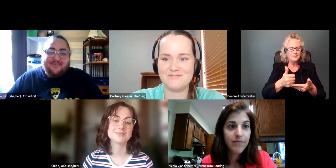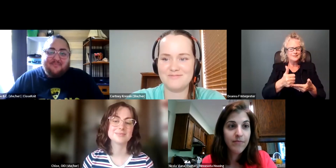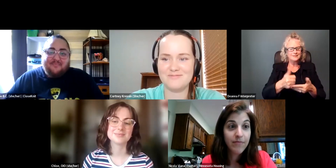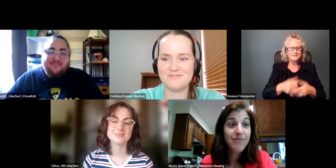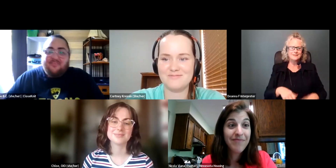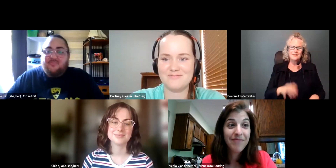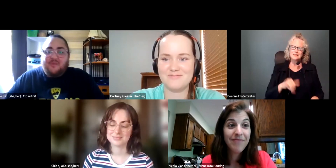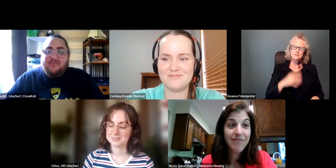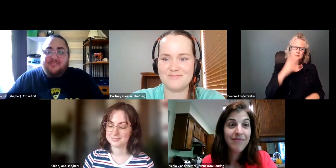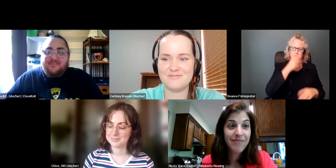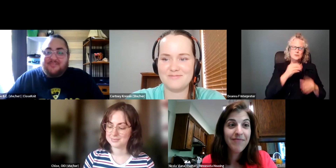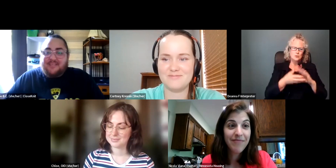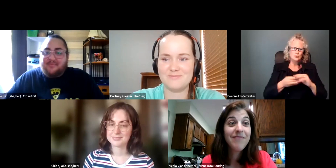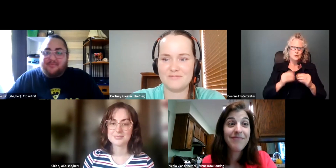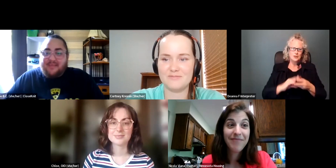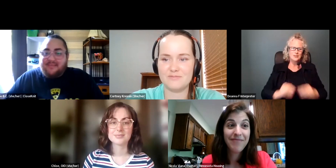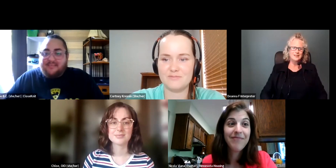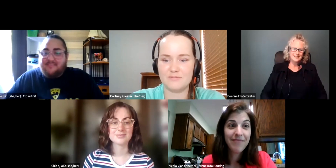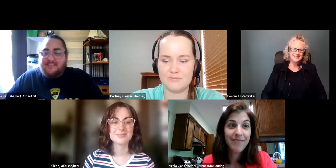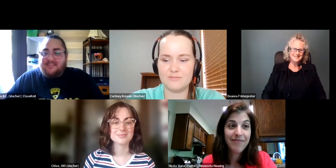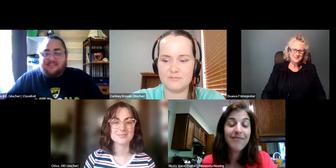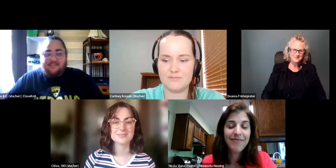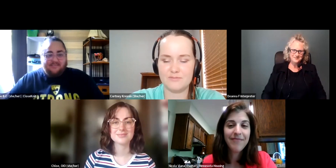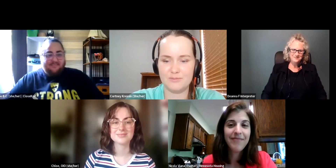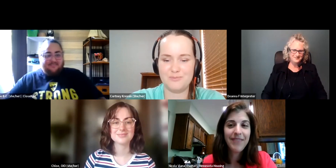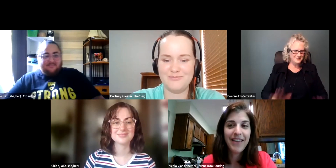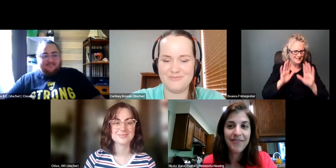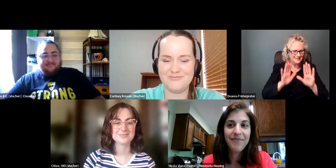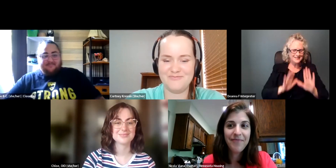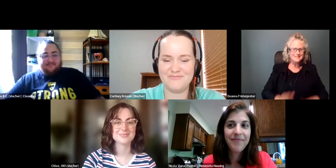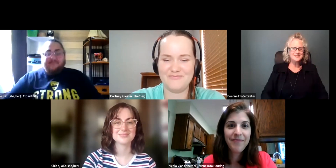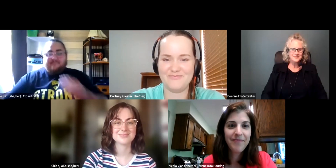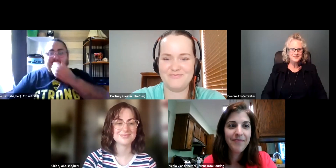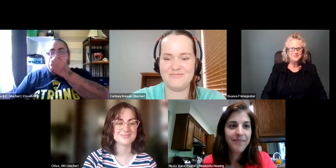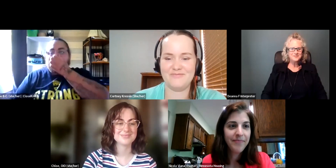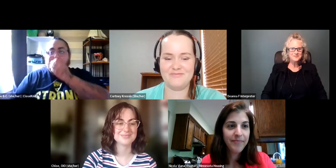impact just one person was able to make. That's fantastic. Yeah.